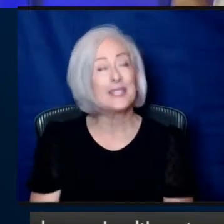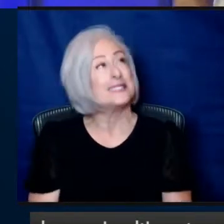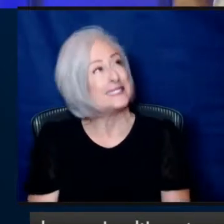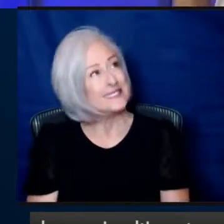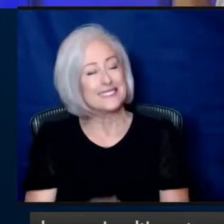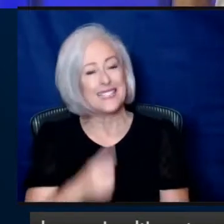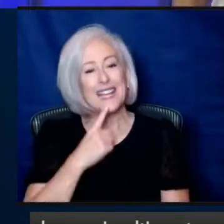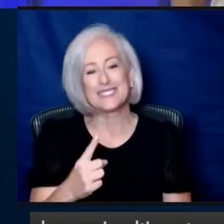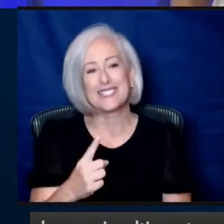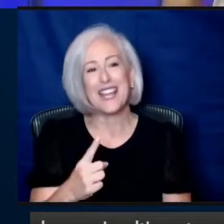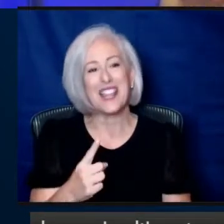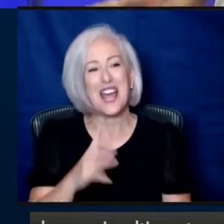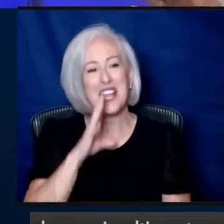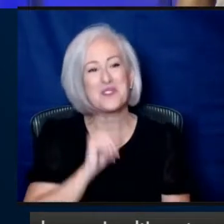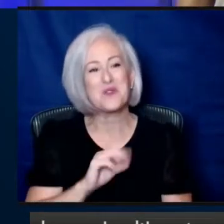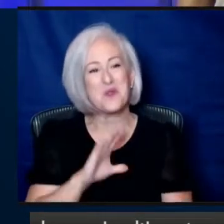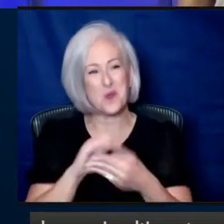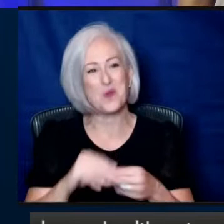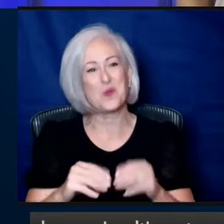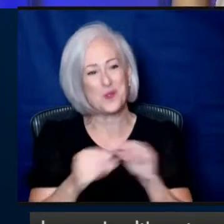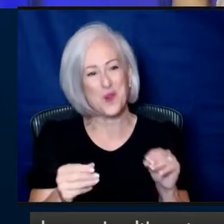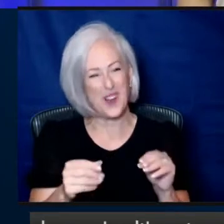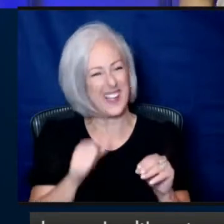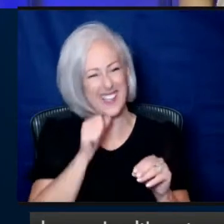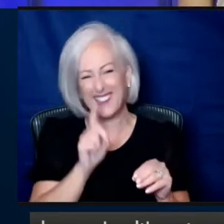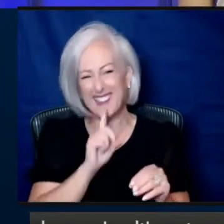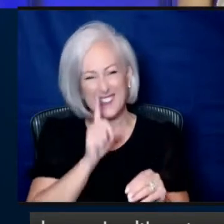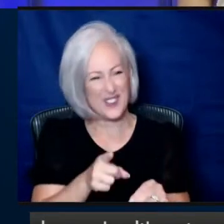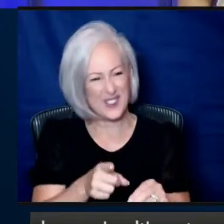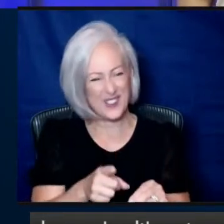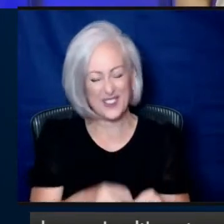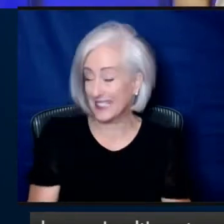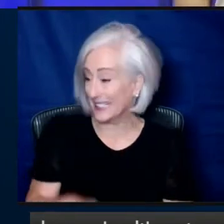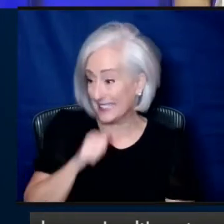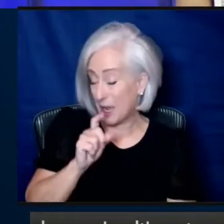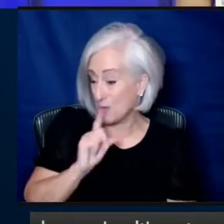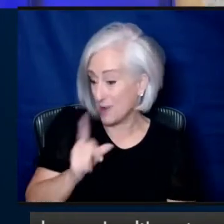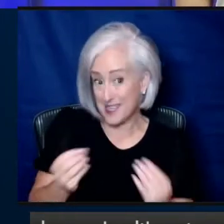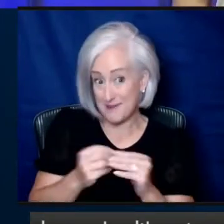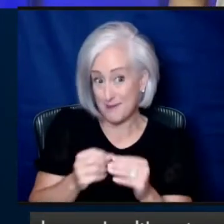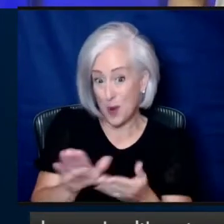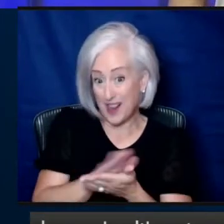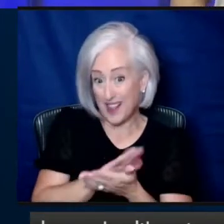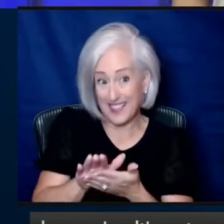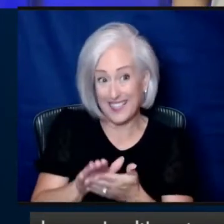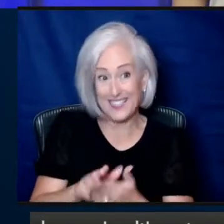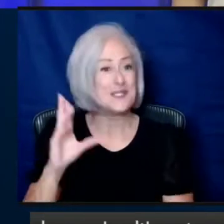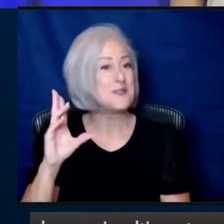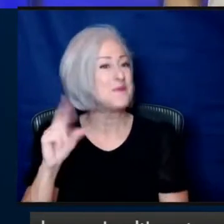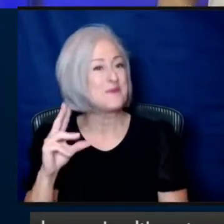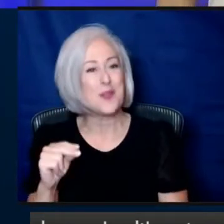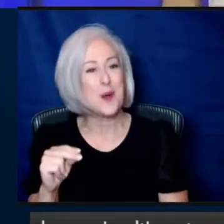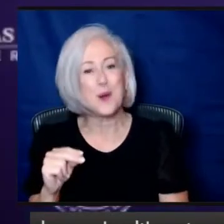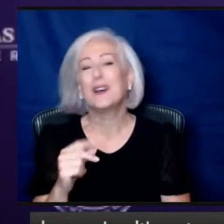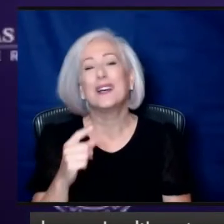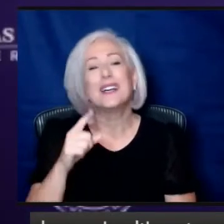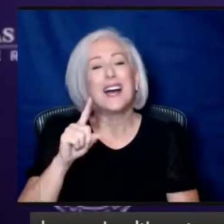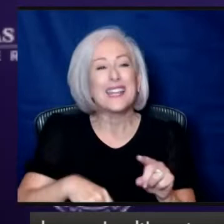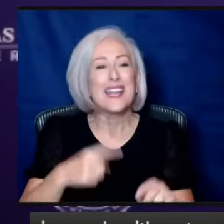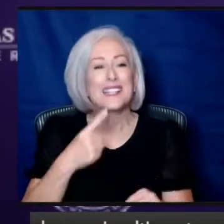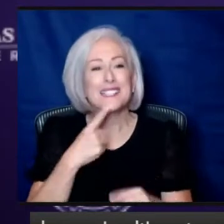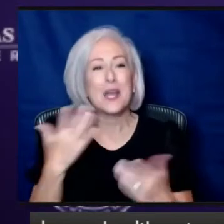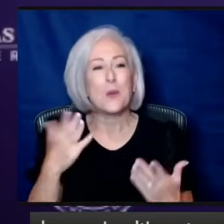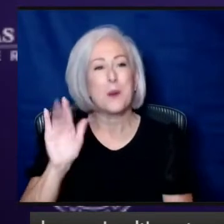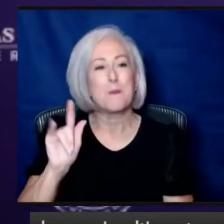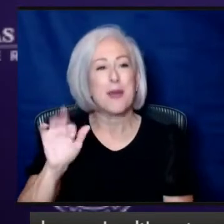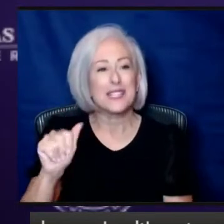wives' tale, but that is certainly so they're not cleaner than people. They're not sterile. Now, I can't say that I know what all bacteria people have in their mouths, but